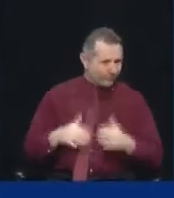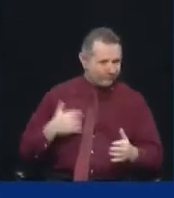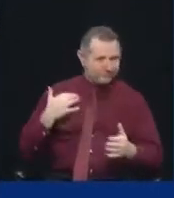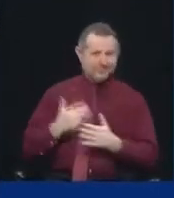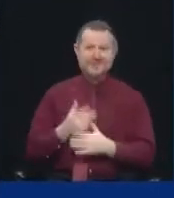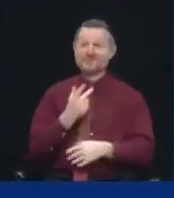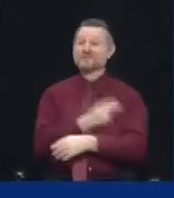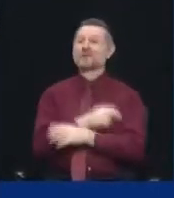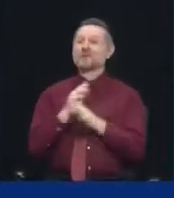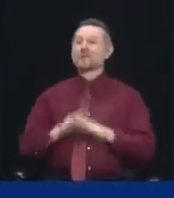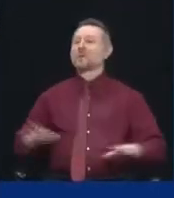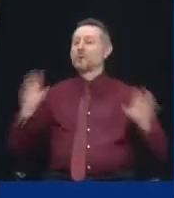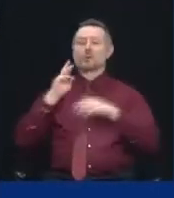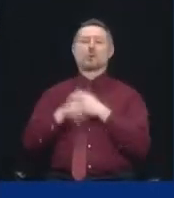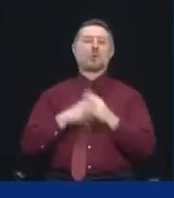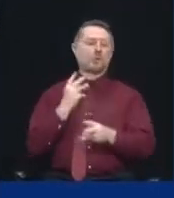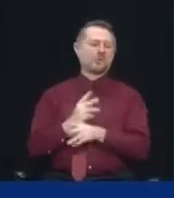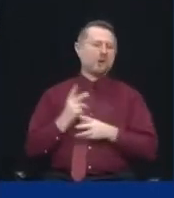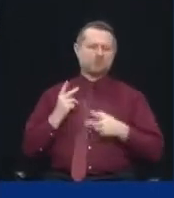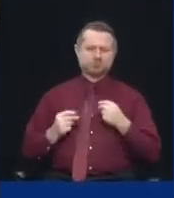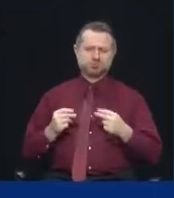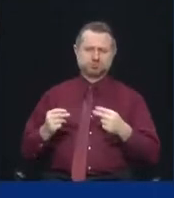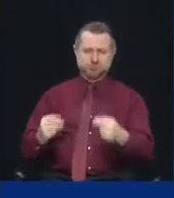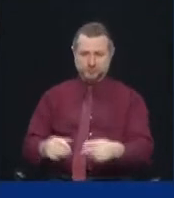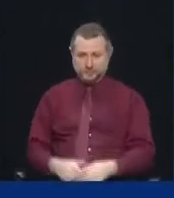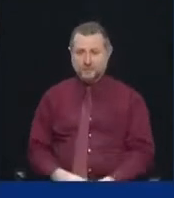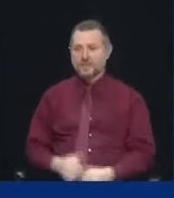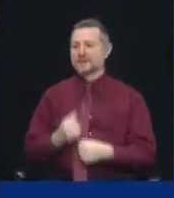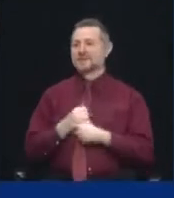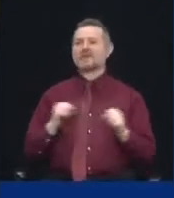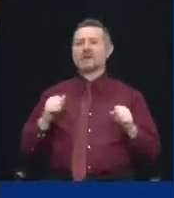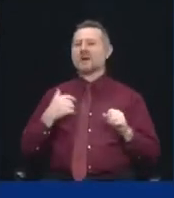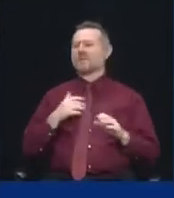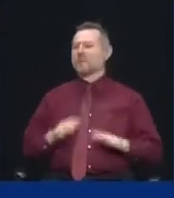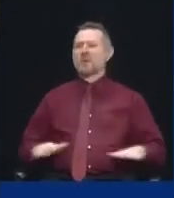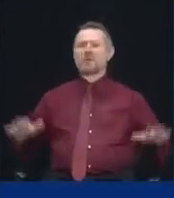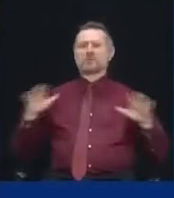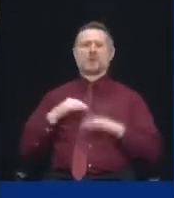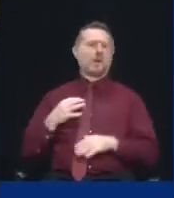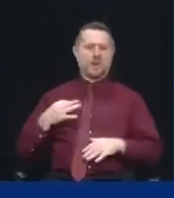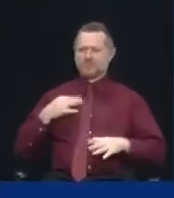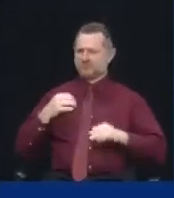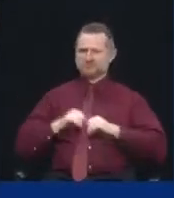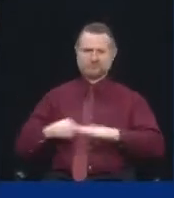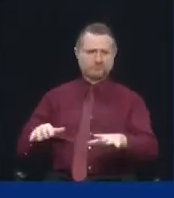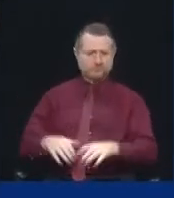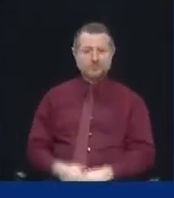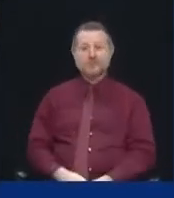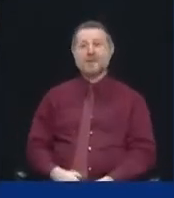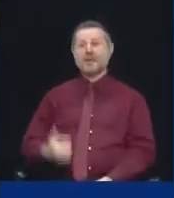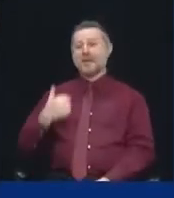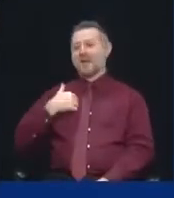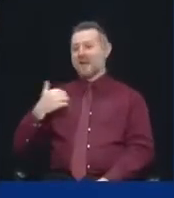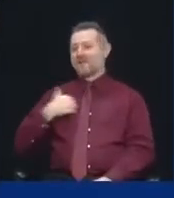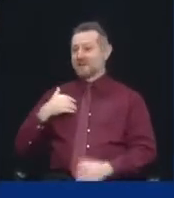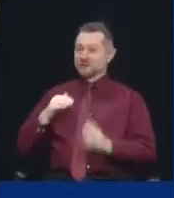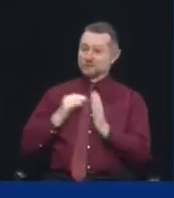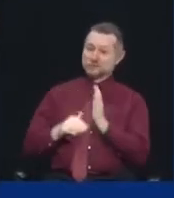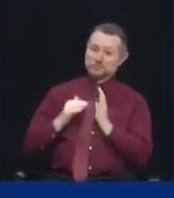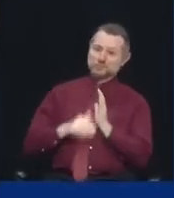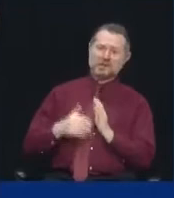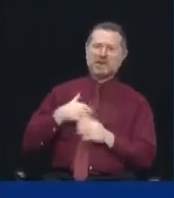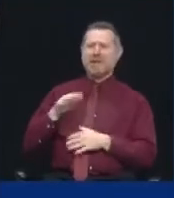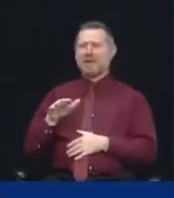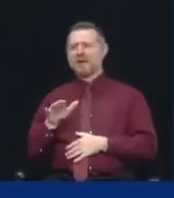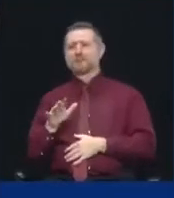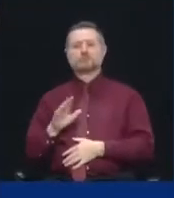is safe. Everybody is eligible. There are no excuses now not to get the